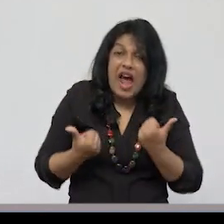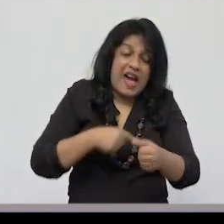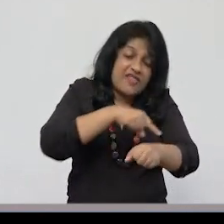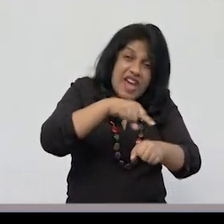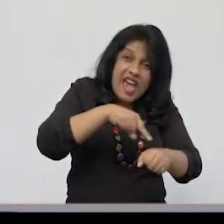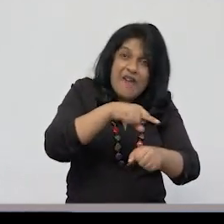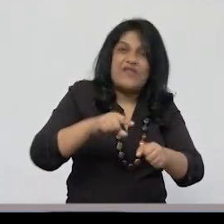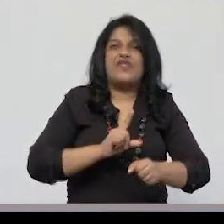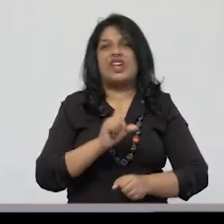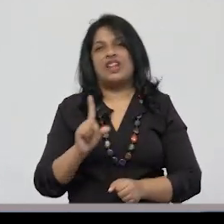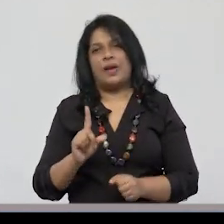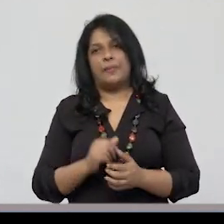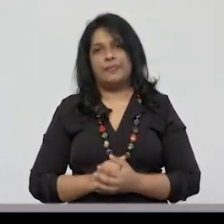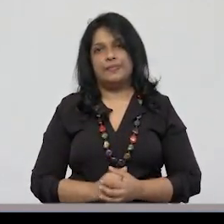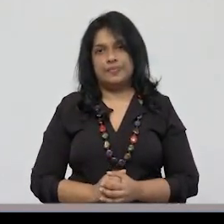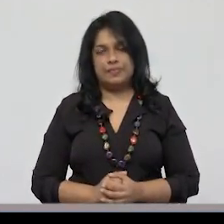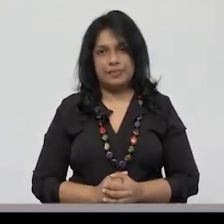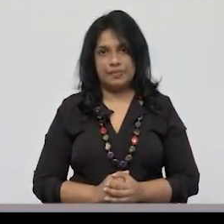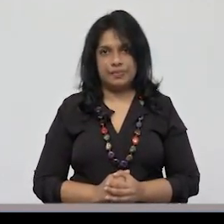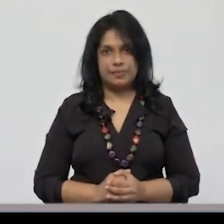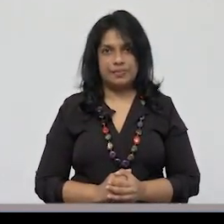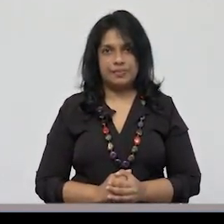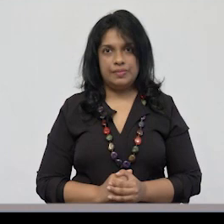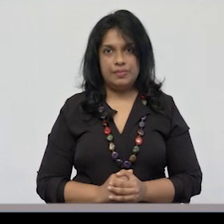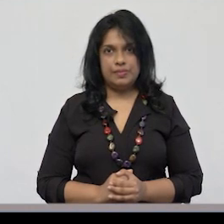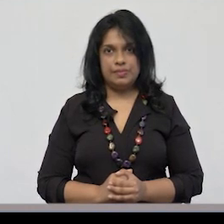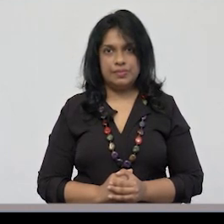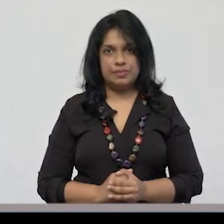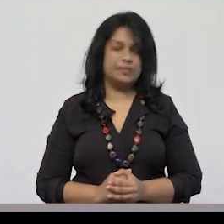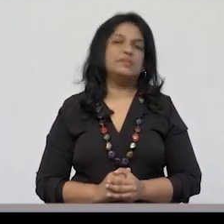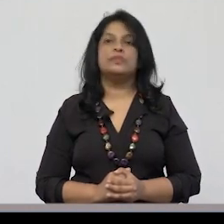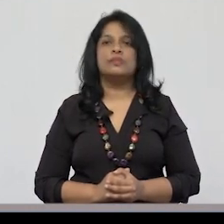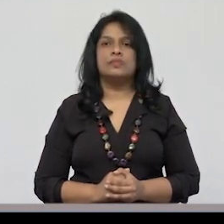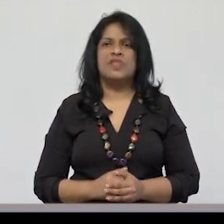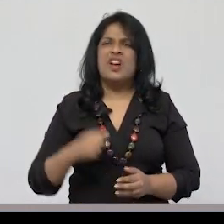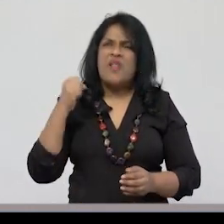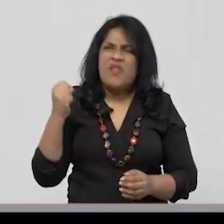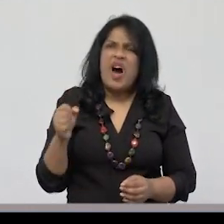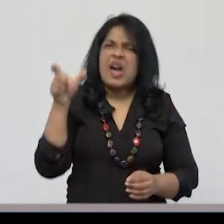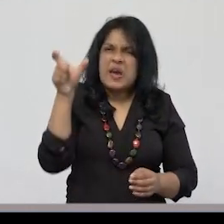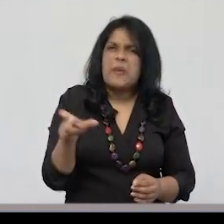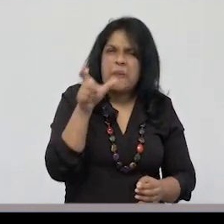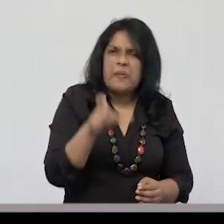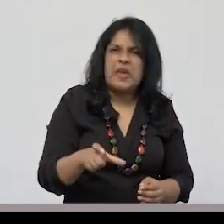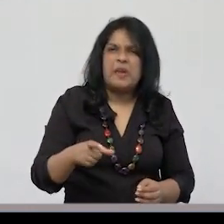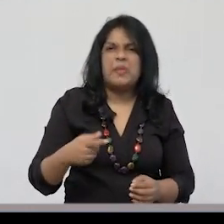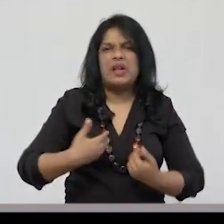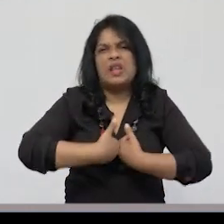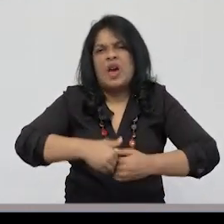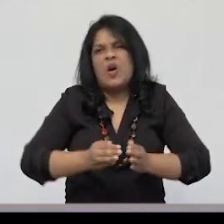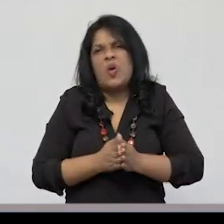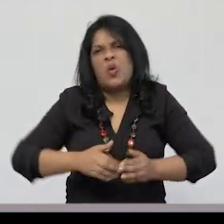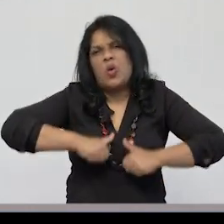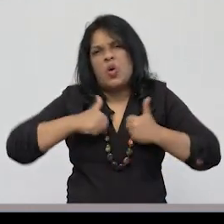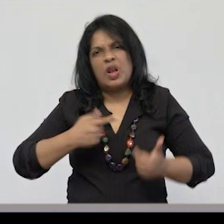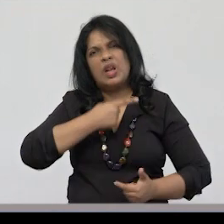bear. You know why people commit suicide? They commit suicide because they have no partnership. They're